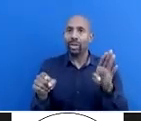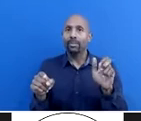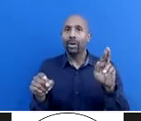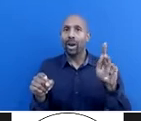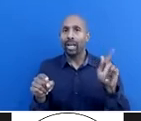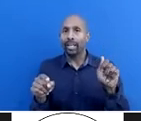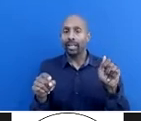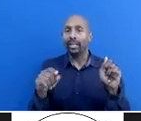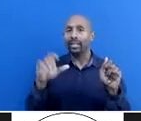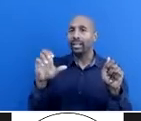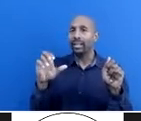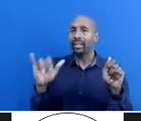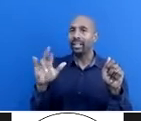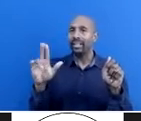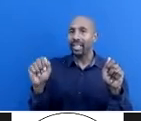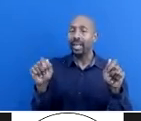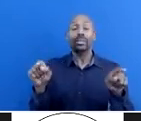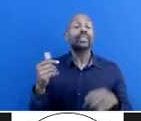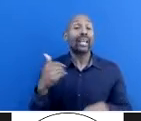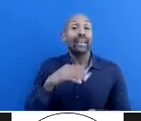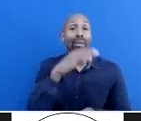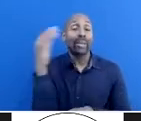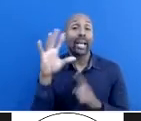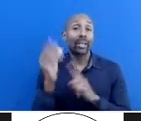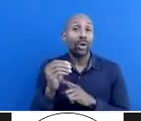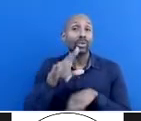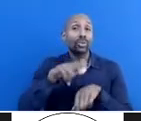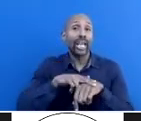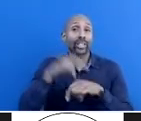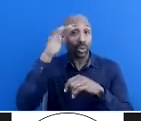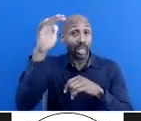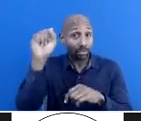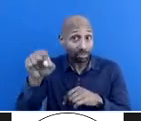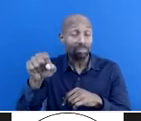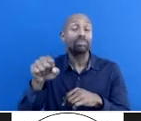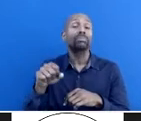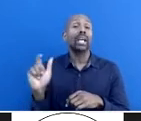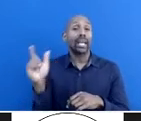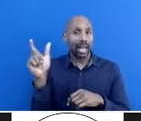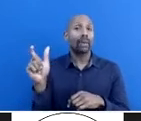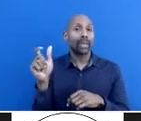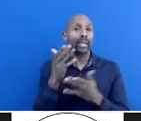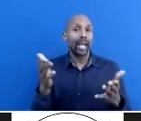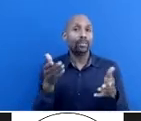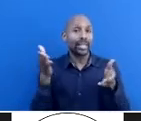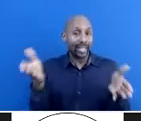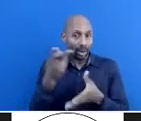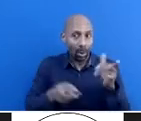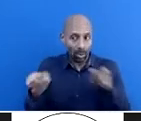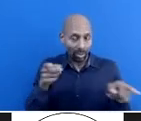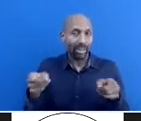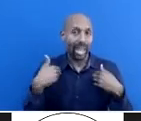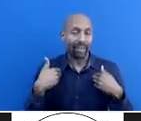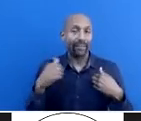from the kind of Black cultural nationalism and Islamic elements which inform both their works. Both